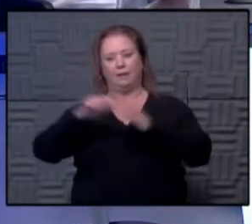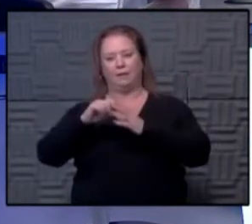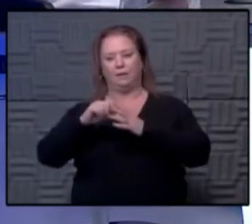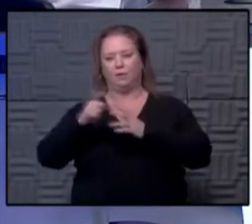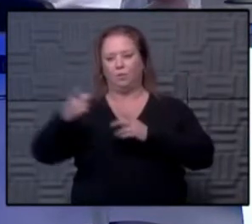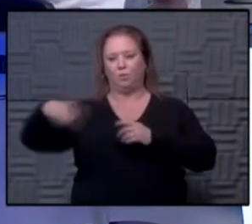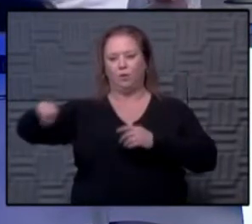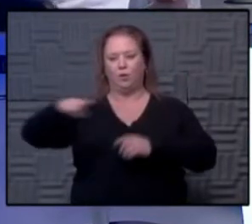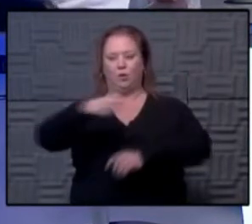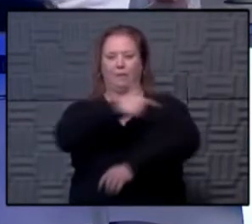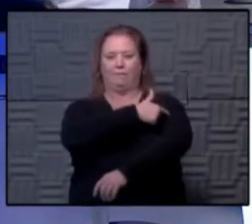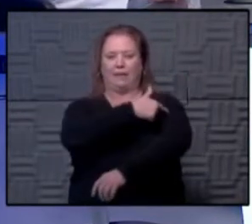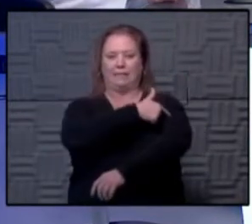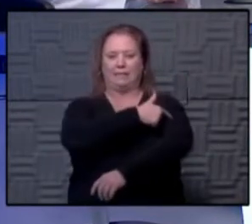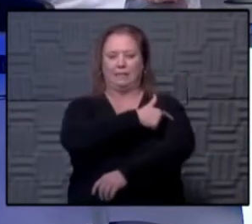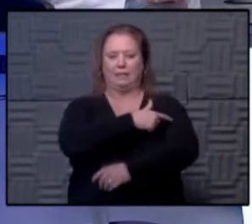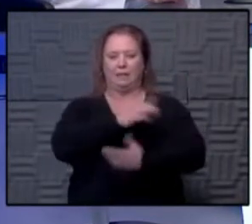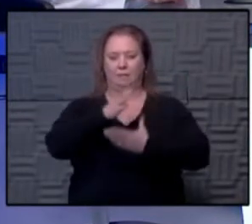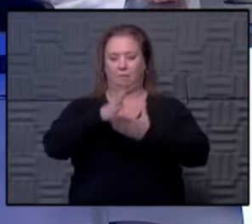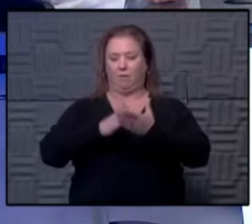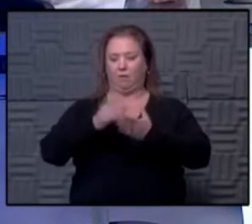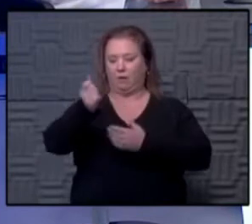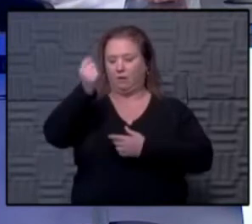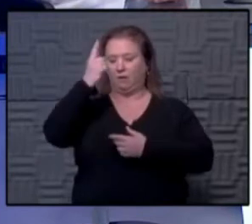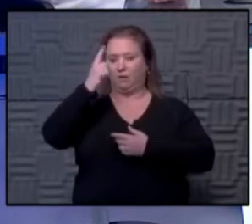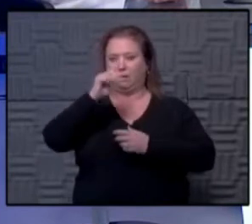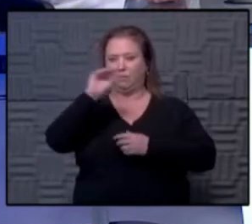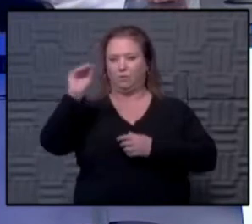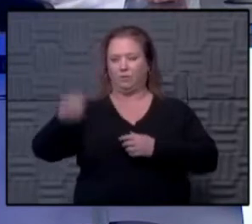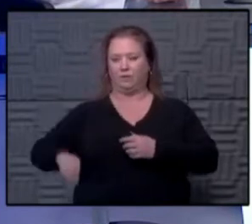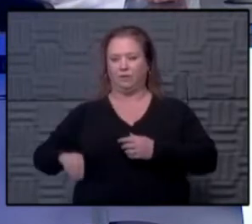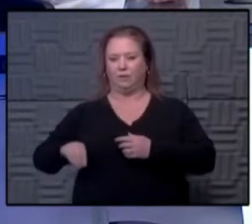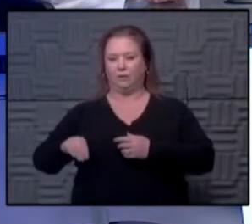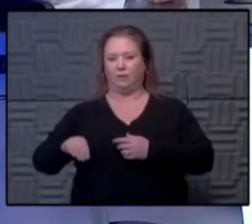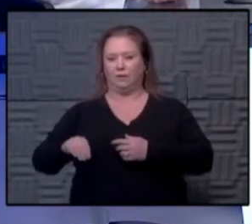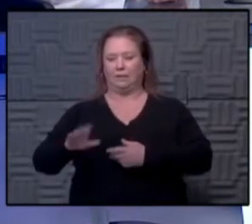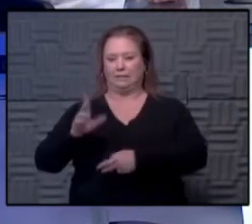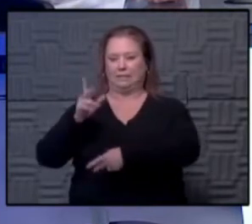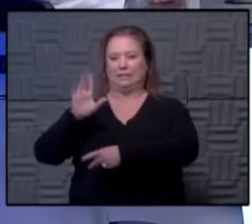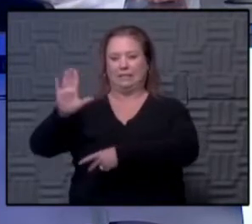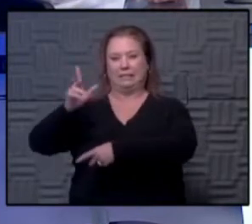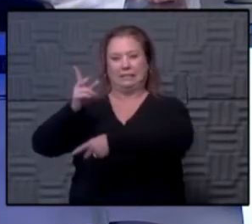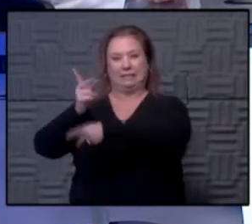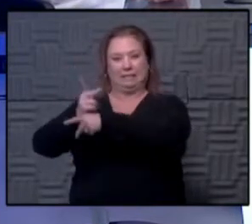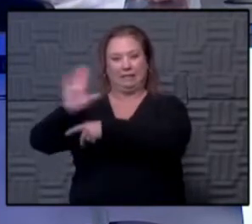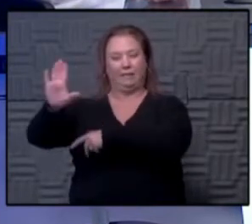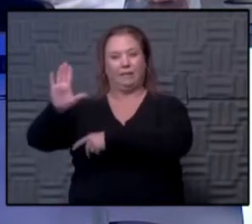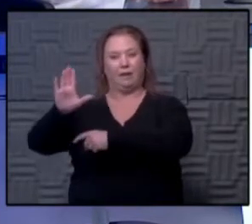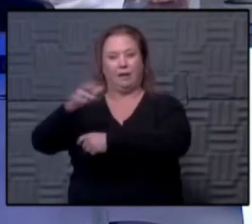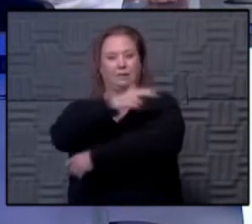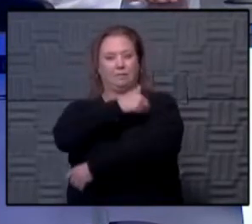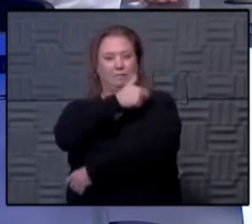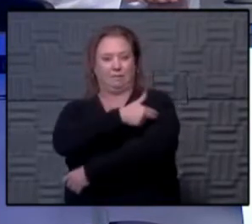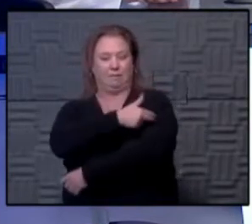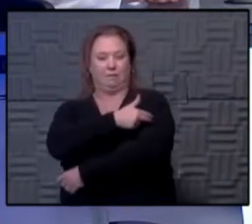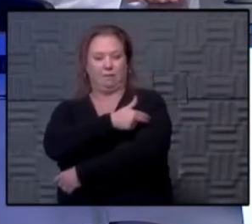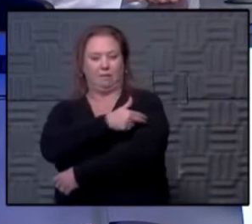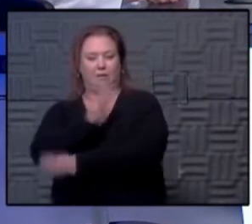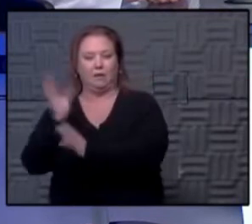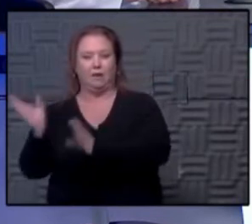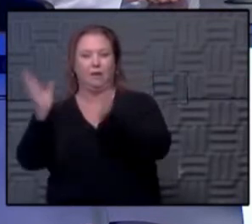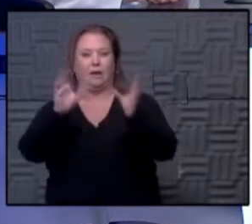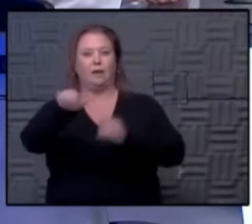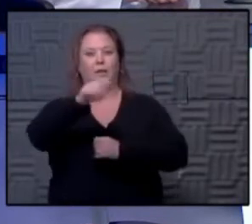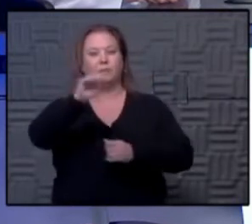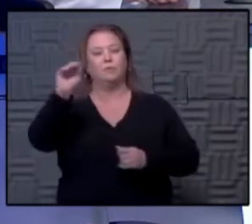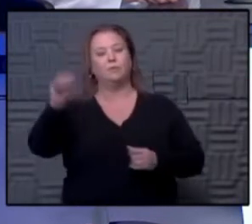all get the vaccine, a portion of it, I understand, a percentage is going to be kept there at the hospital for your use, and then a percentage of it